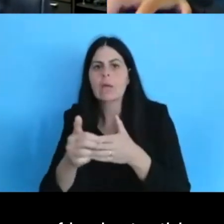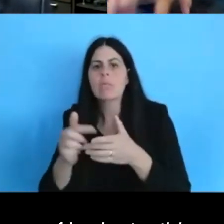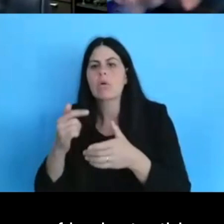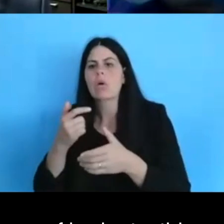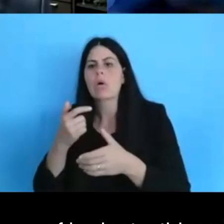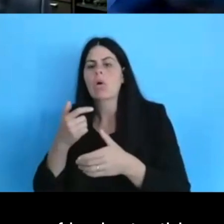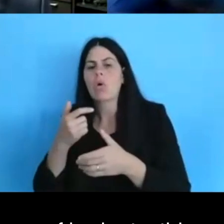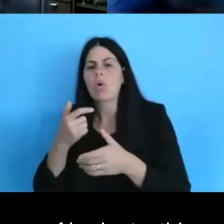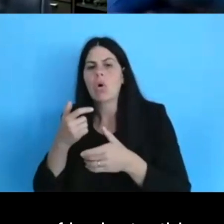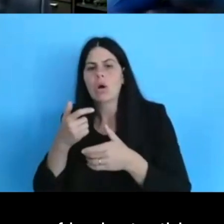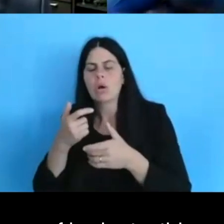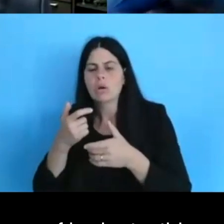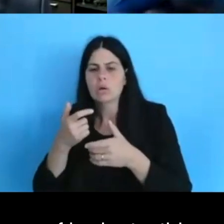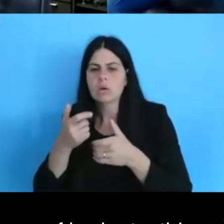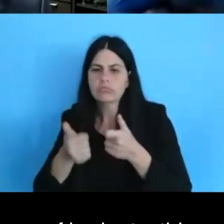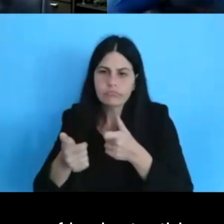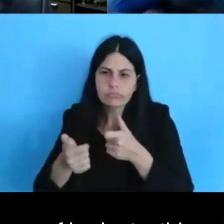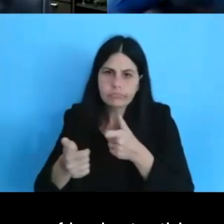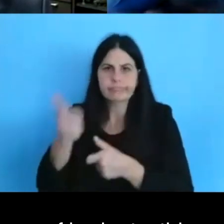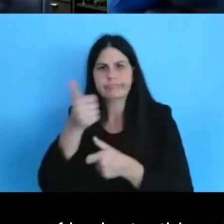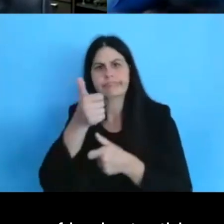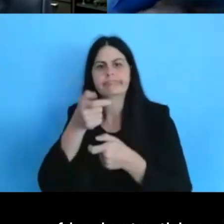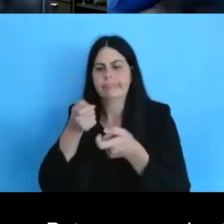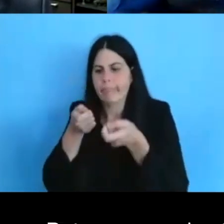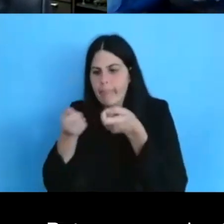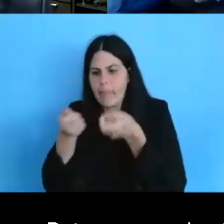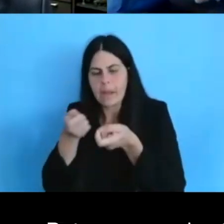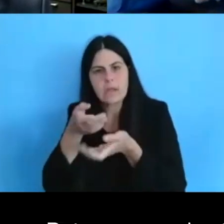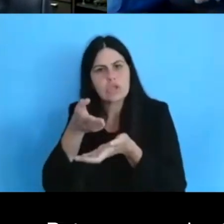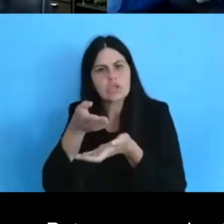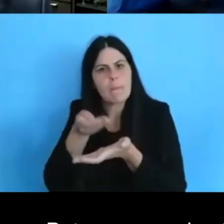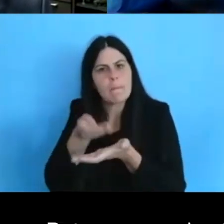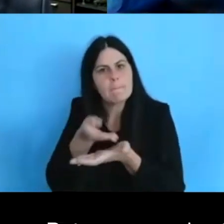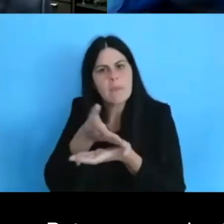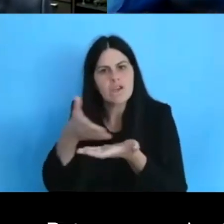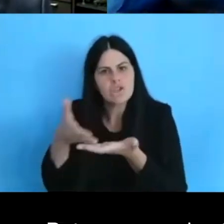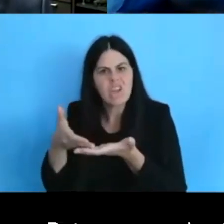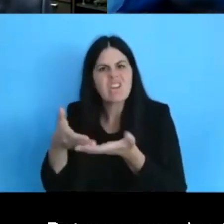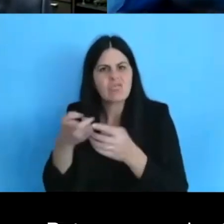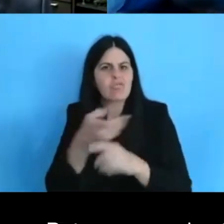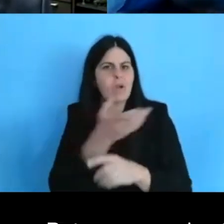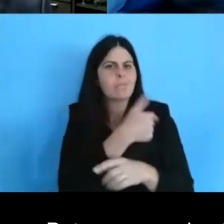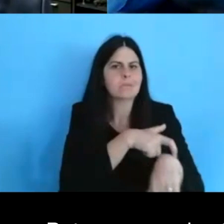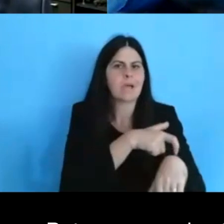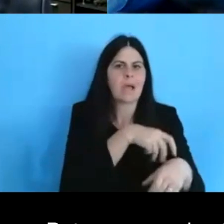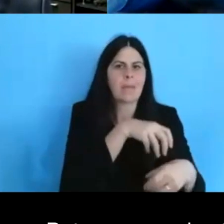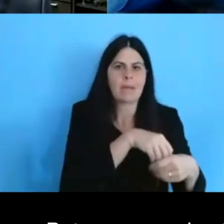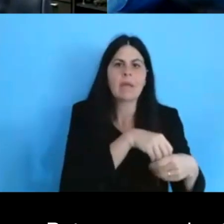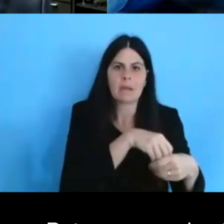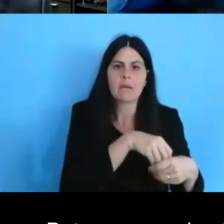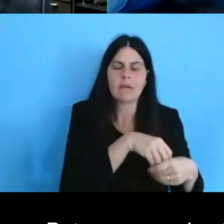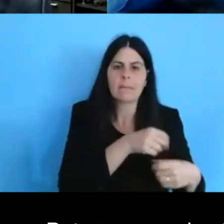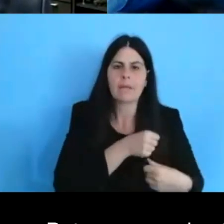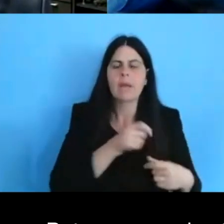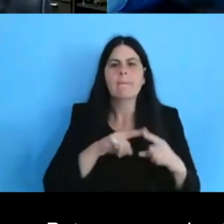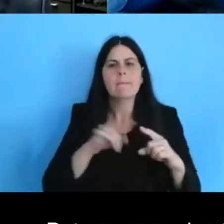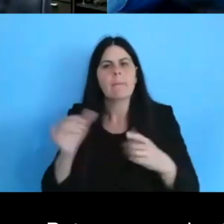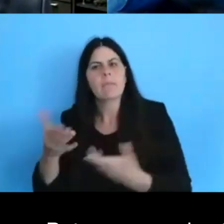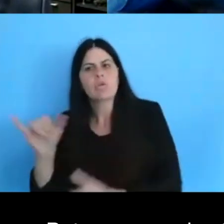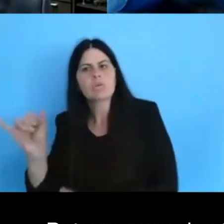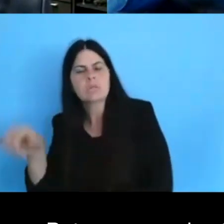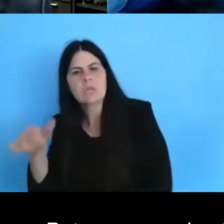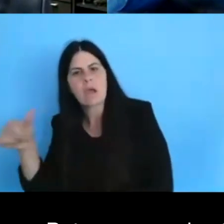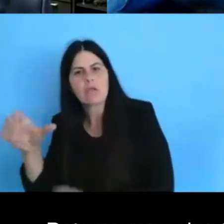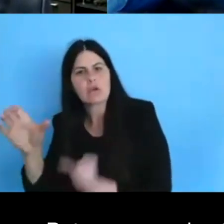directly come from their military time in the military. But you may also then see certifications and additional training